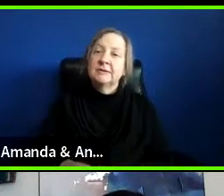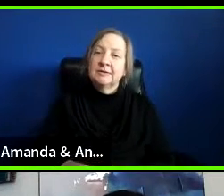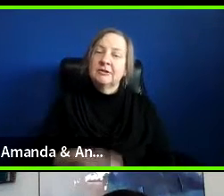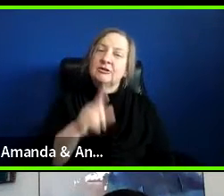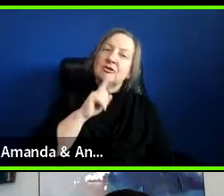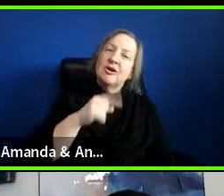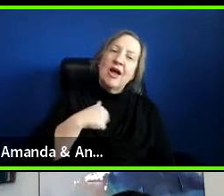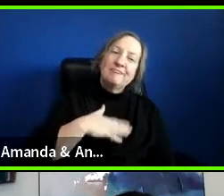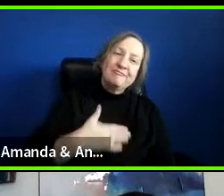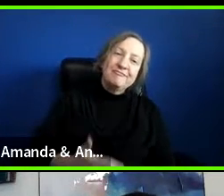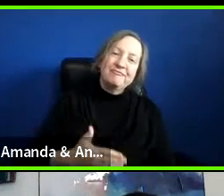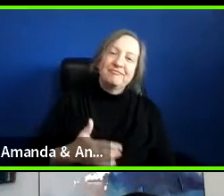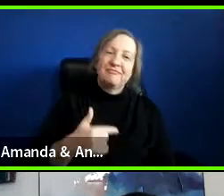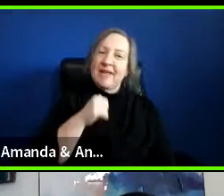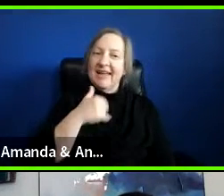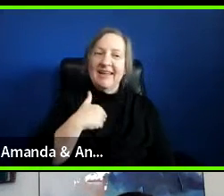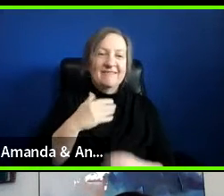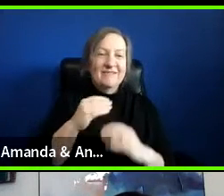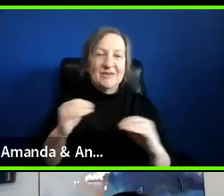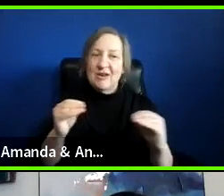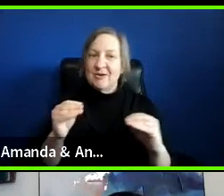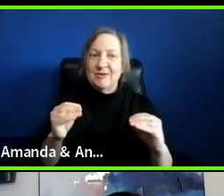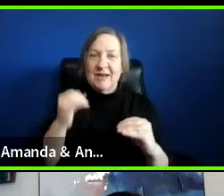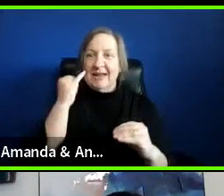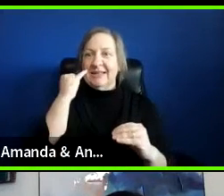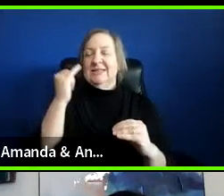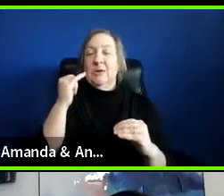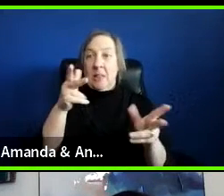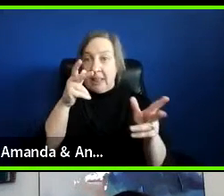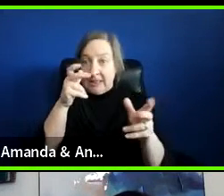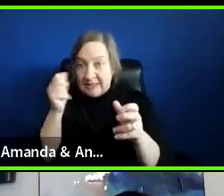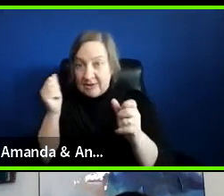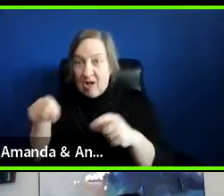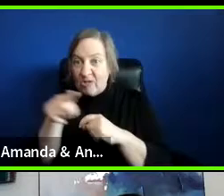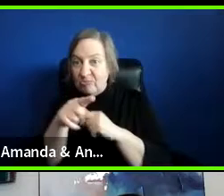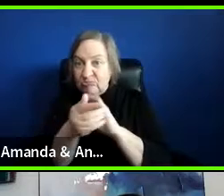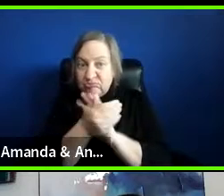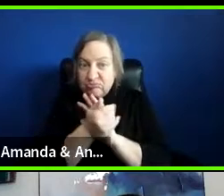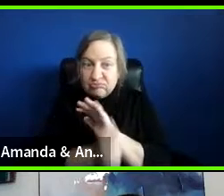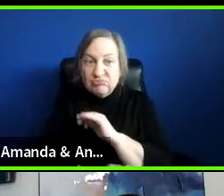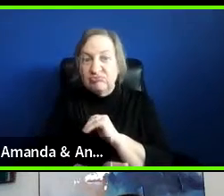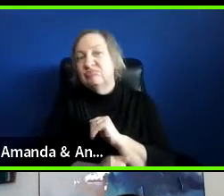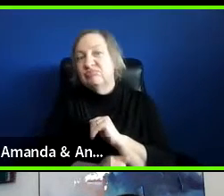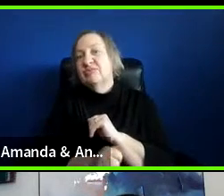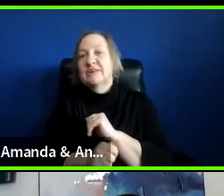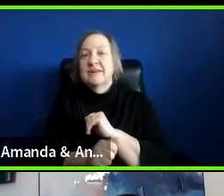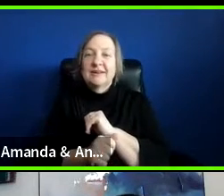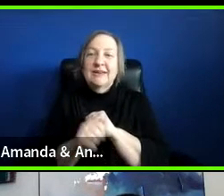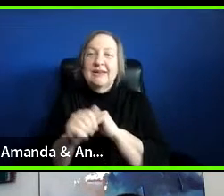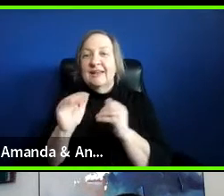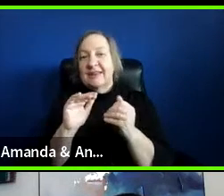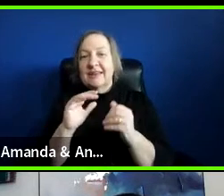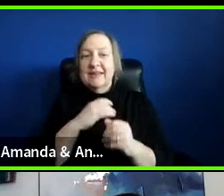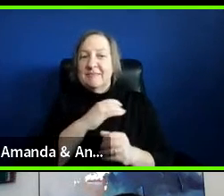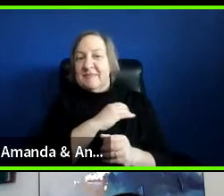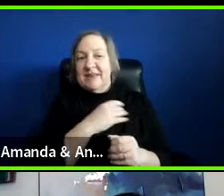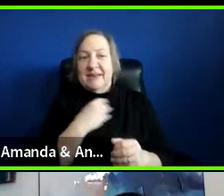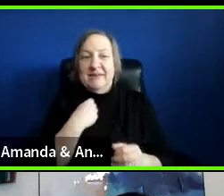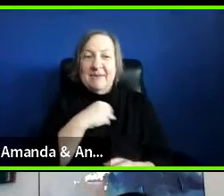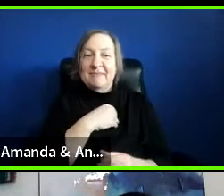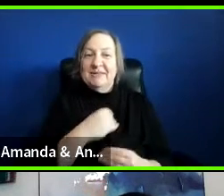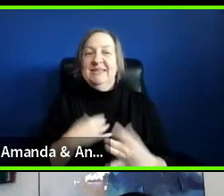I didn't have any, so listening to all my extremely talented fellow committee members was